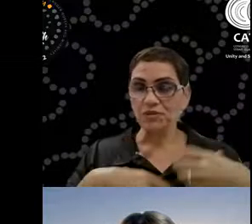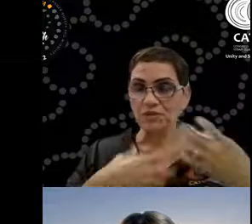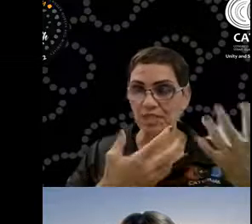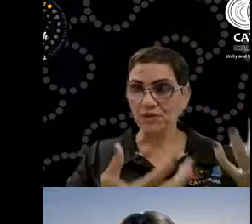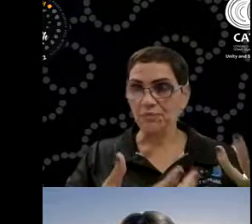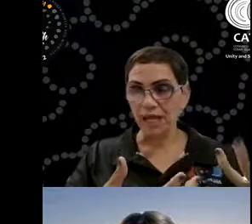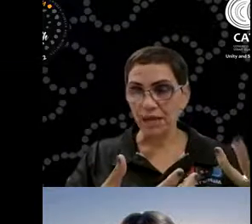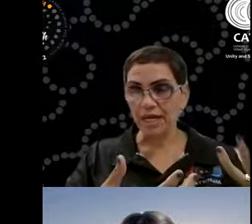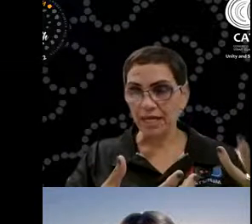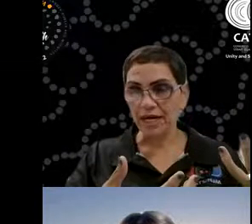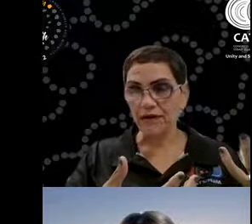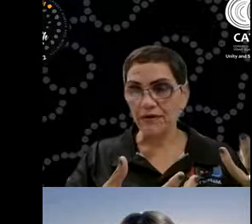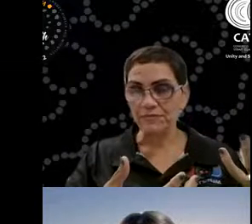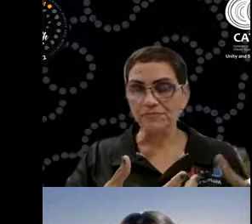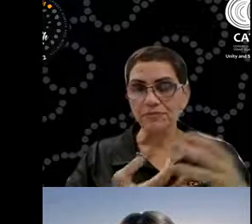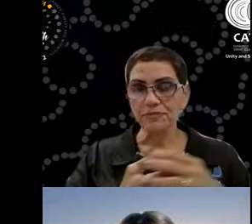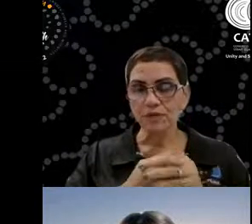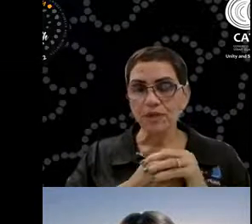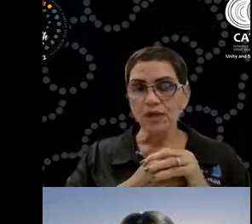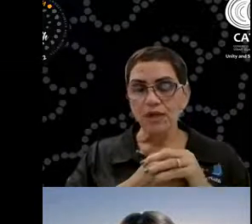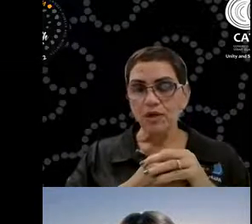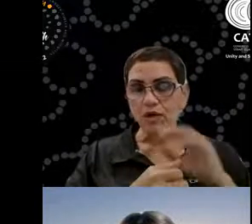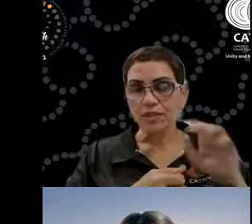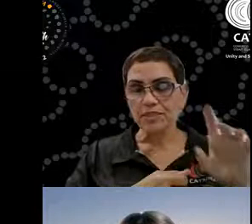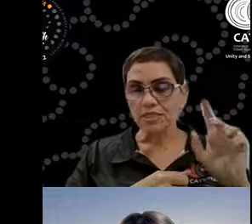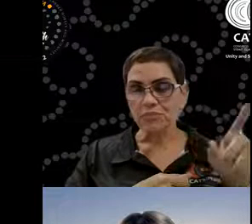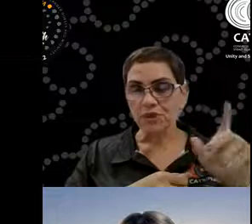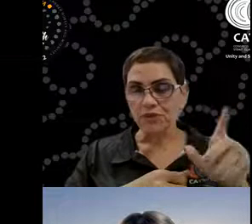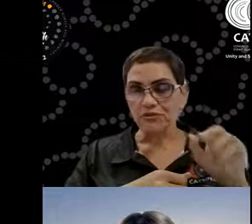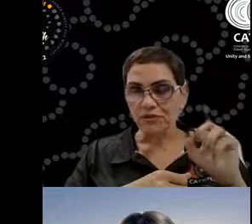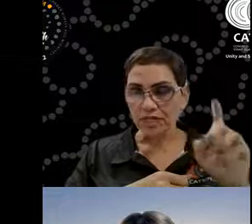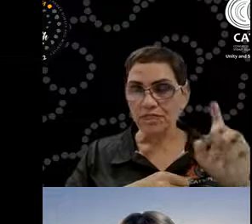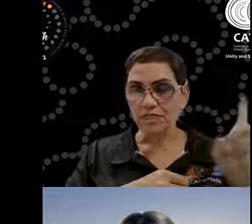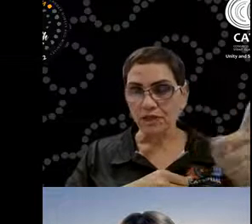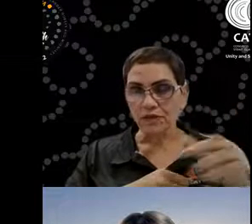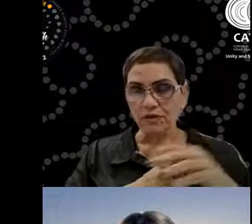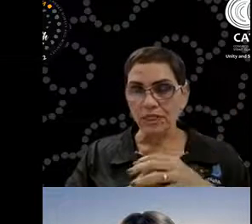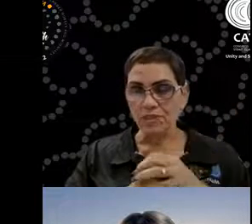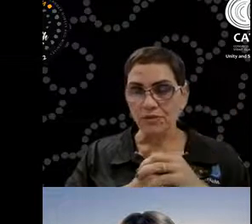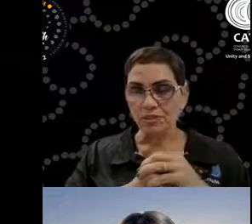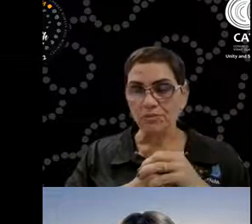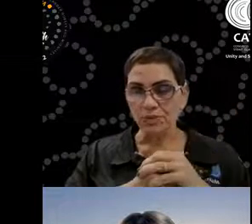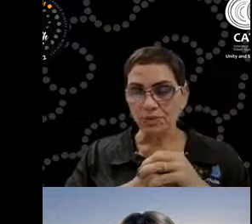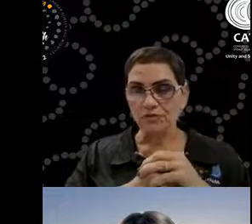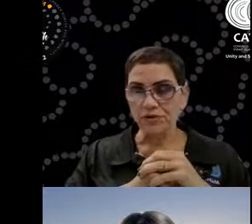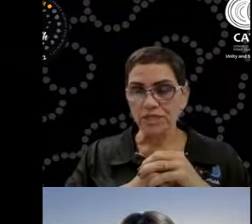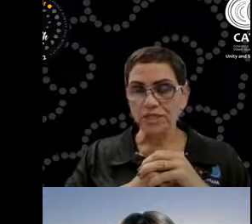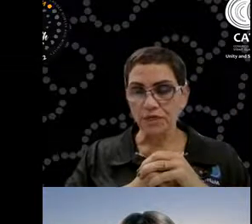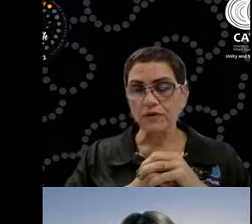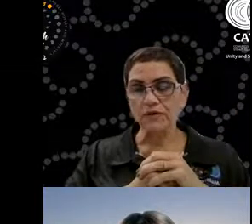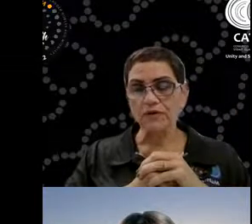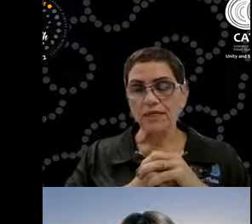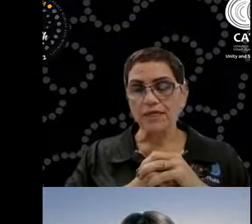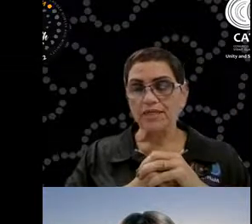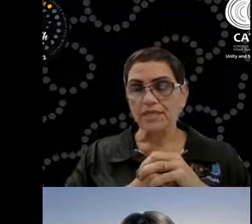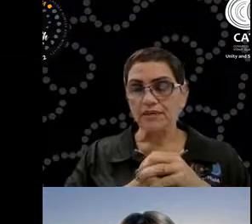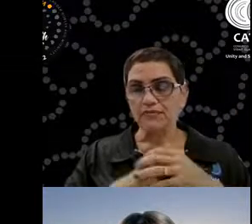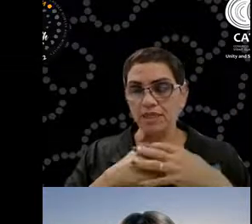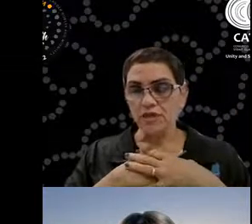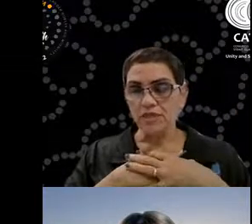of some of the materials that are in Mullumbimby. Why this is important for us to know, and history is important for us